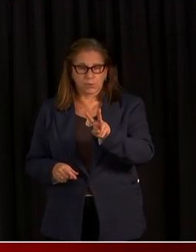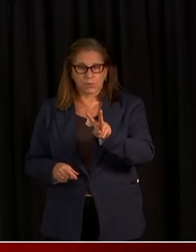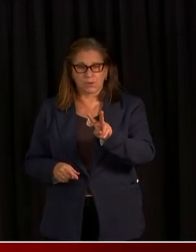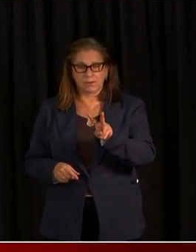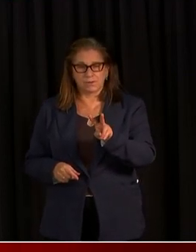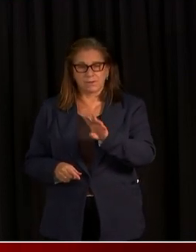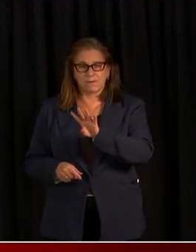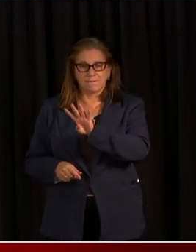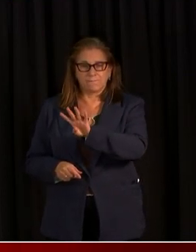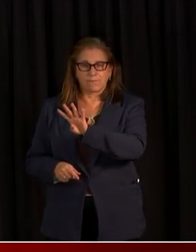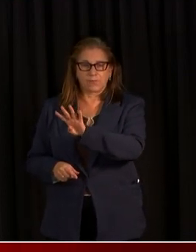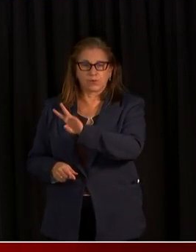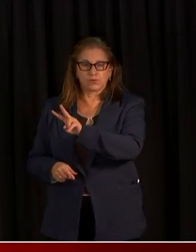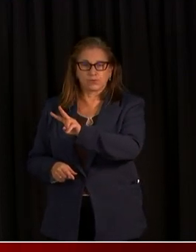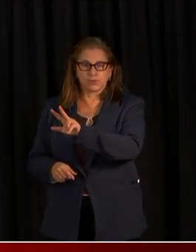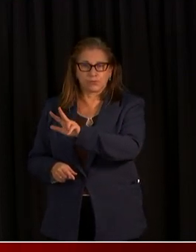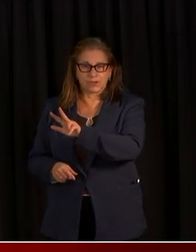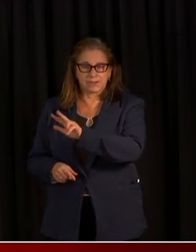202-442-4423.